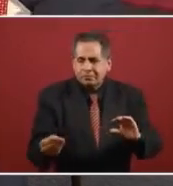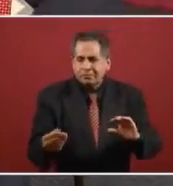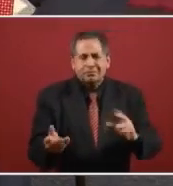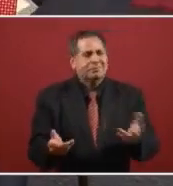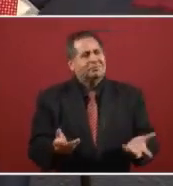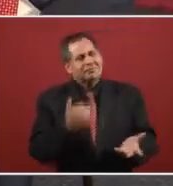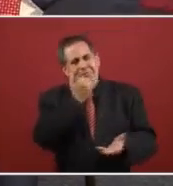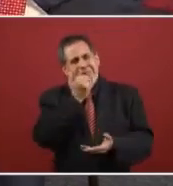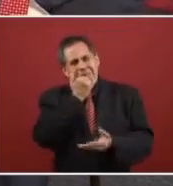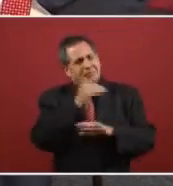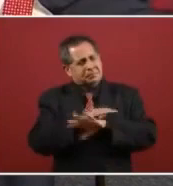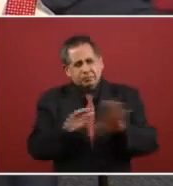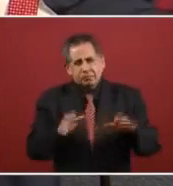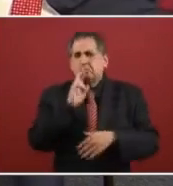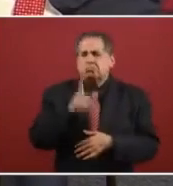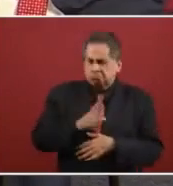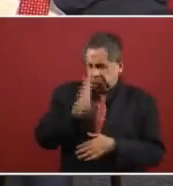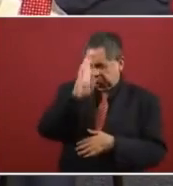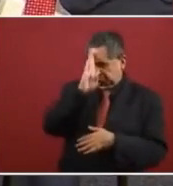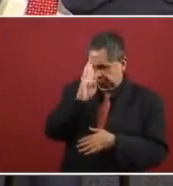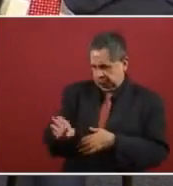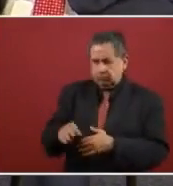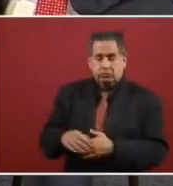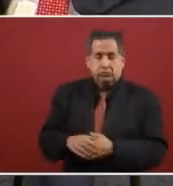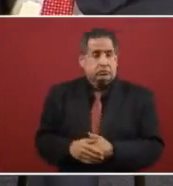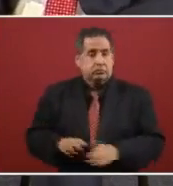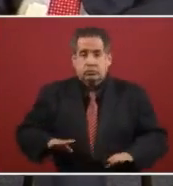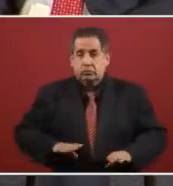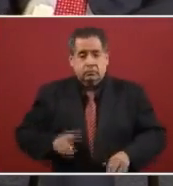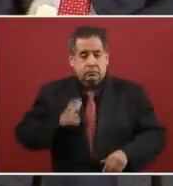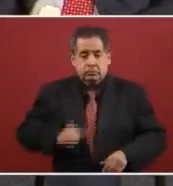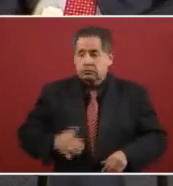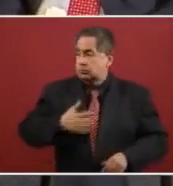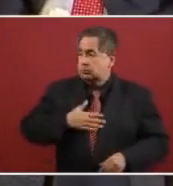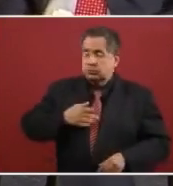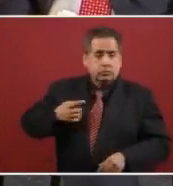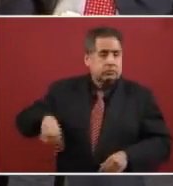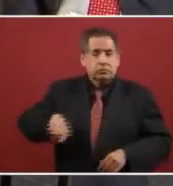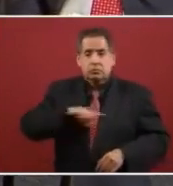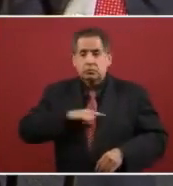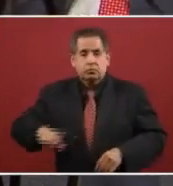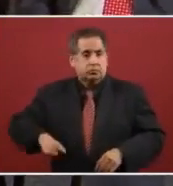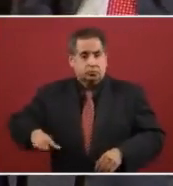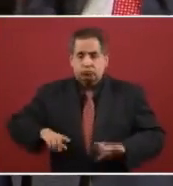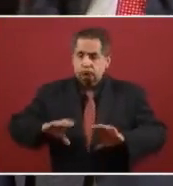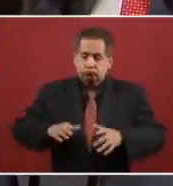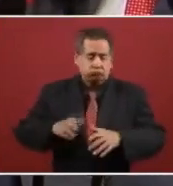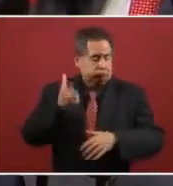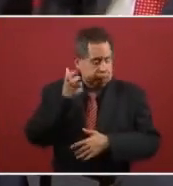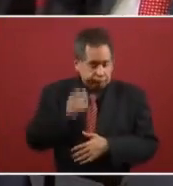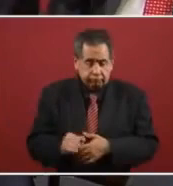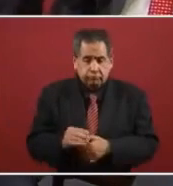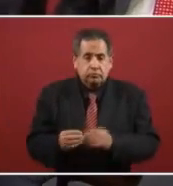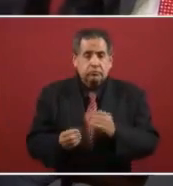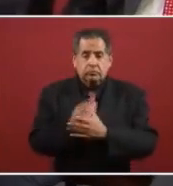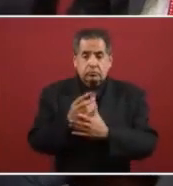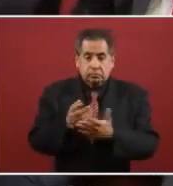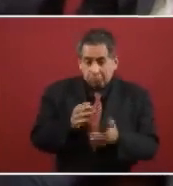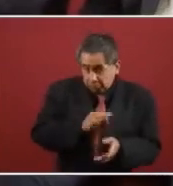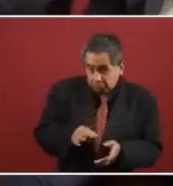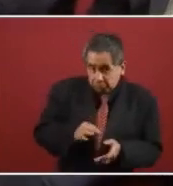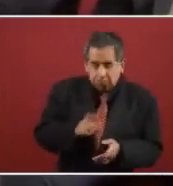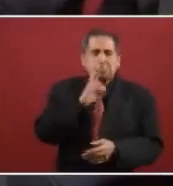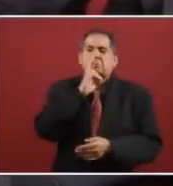So therefore, one characteristic of the new government is that everything that